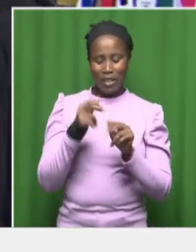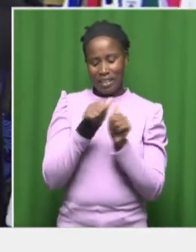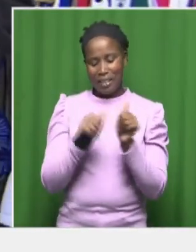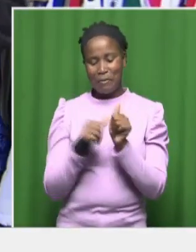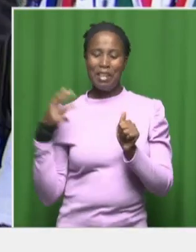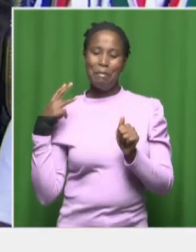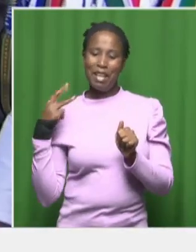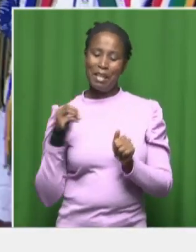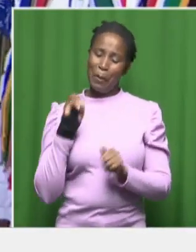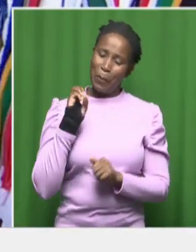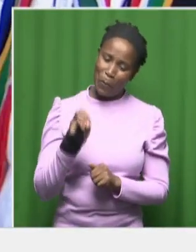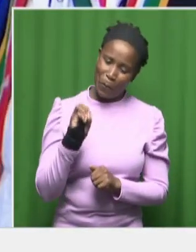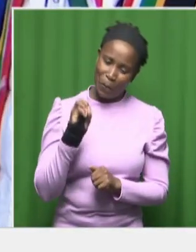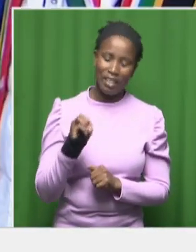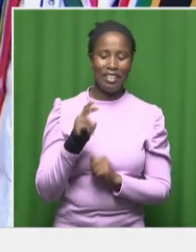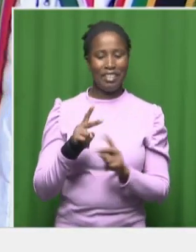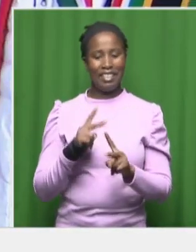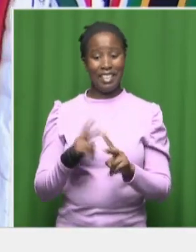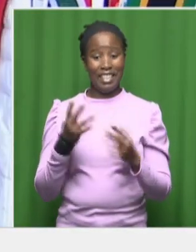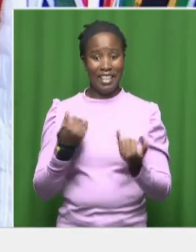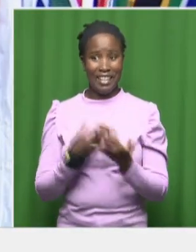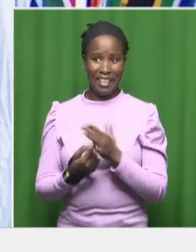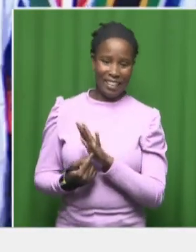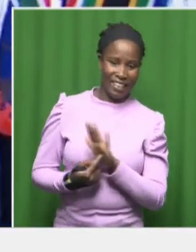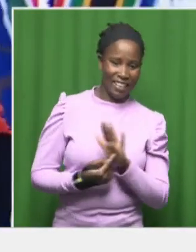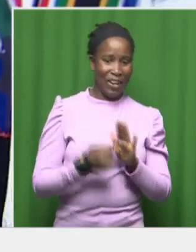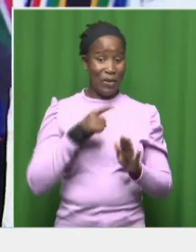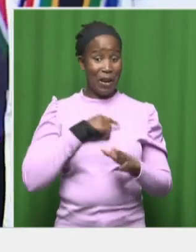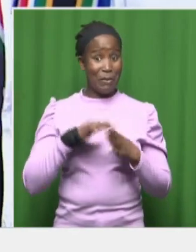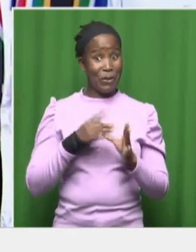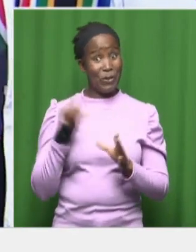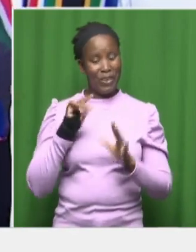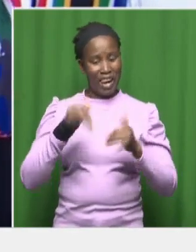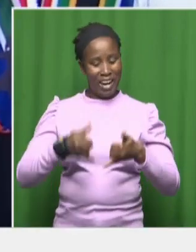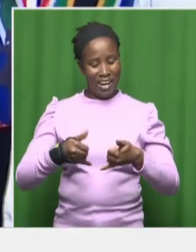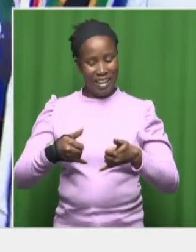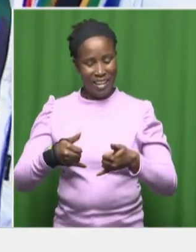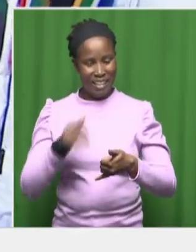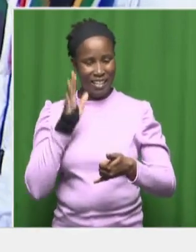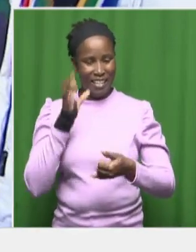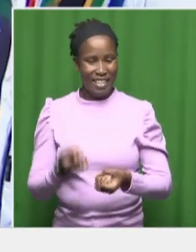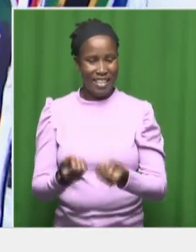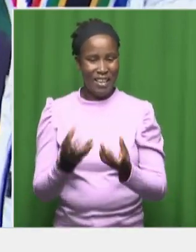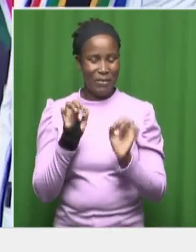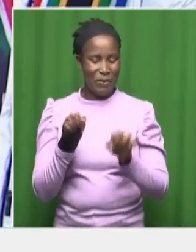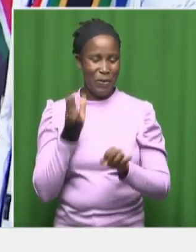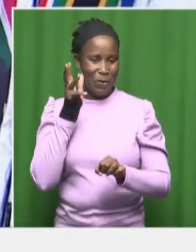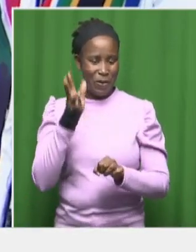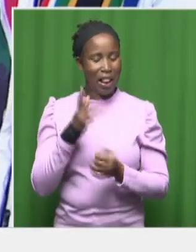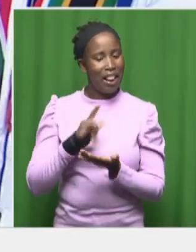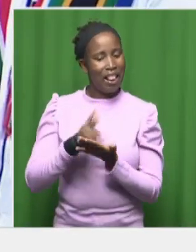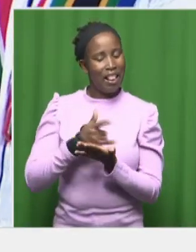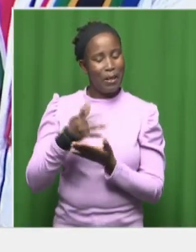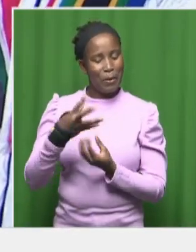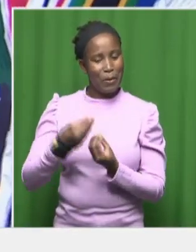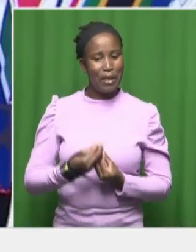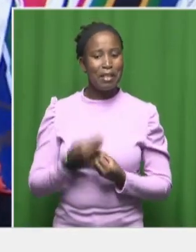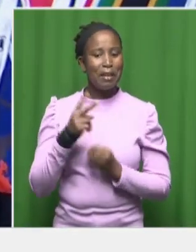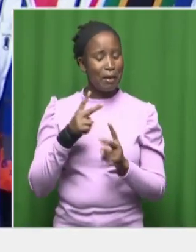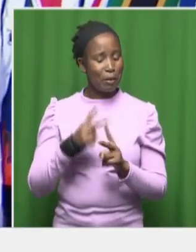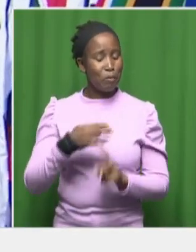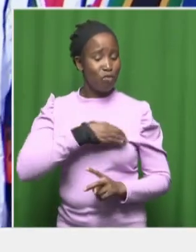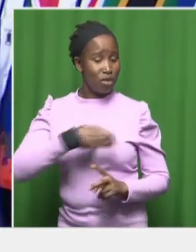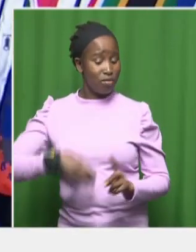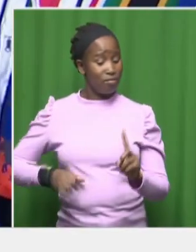For now, we're just using her as a prop because we're going to hand over that trophy. We'll speak to her later on. So we're going to ask the President of Netball